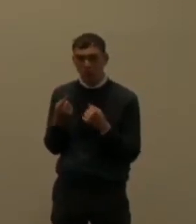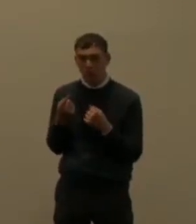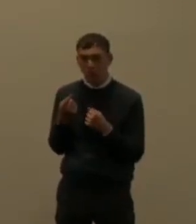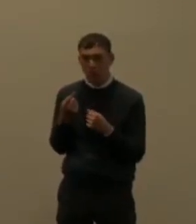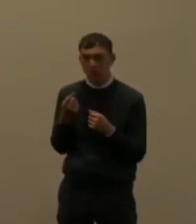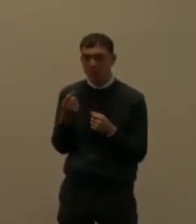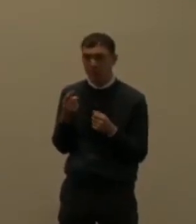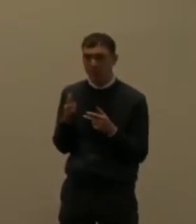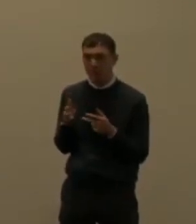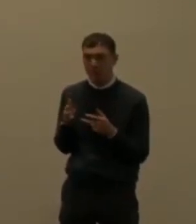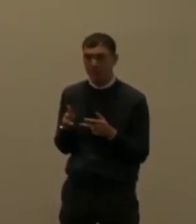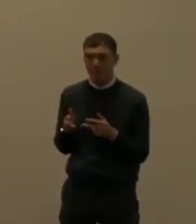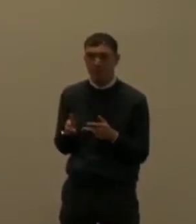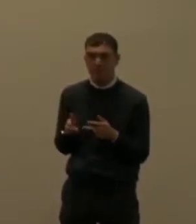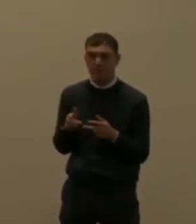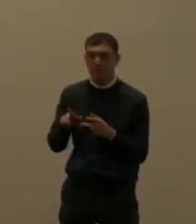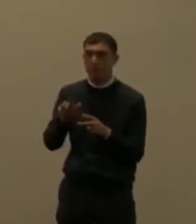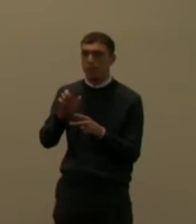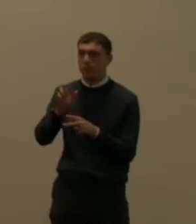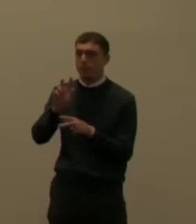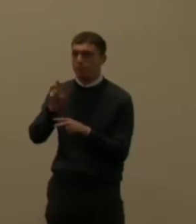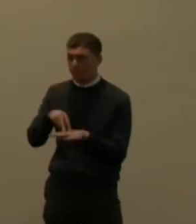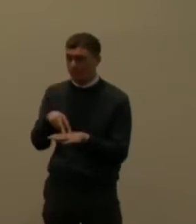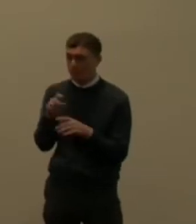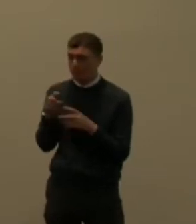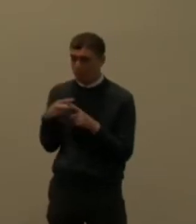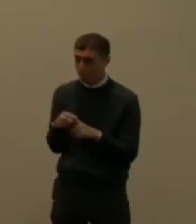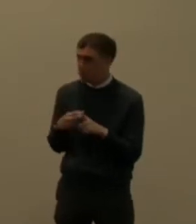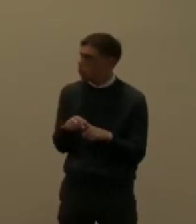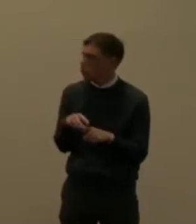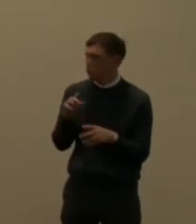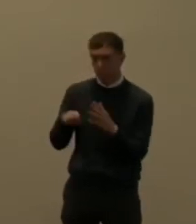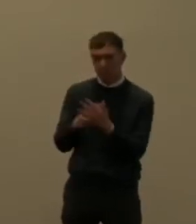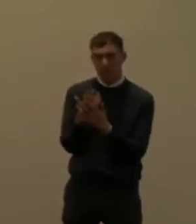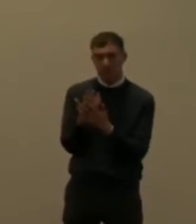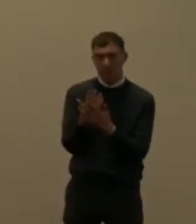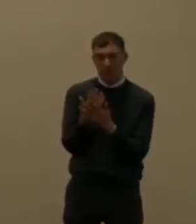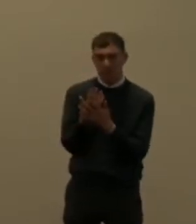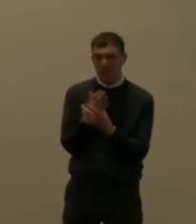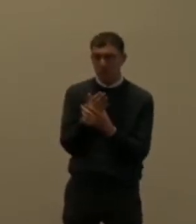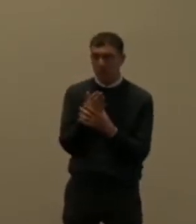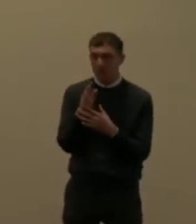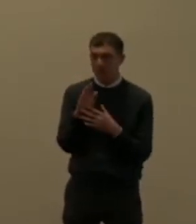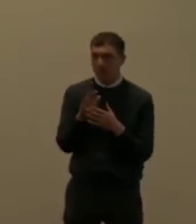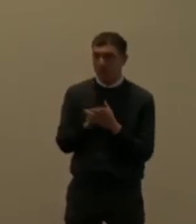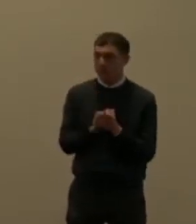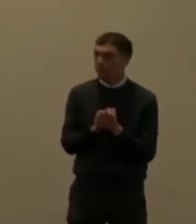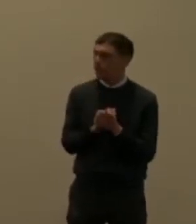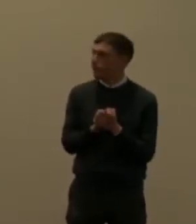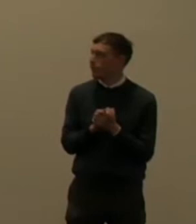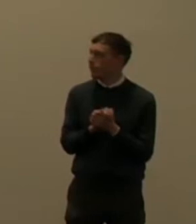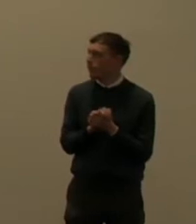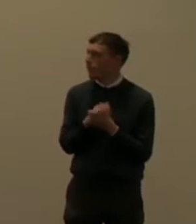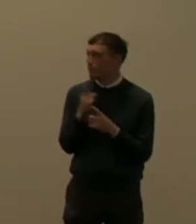type of Power Platform tools that has been developed by Wael Hamze. I think most